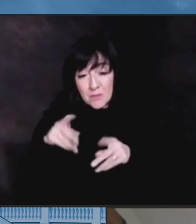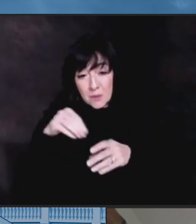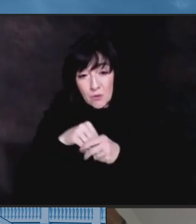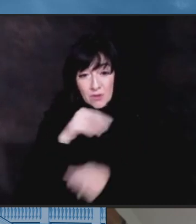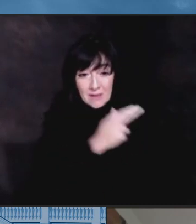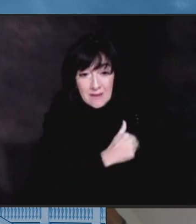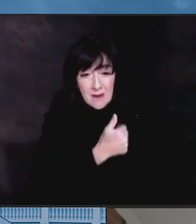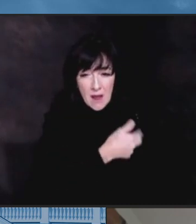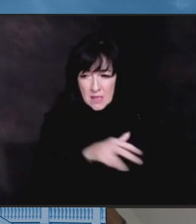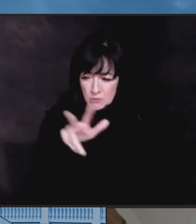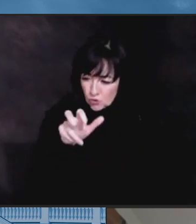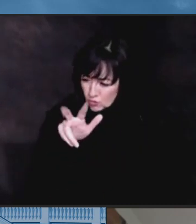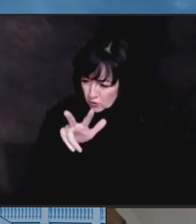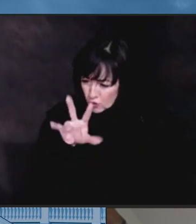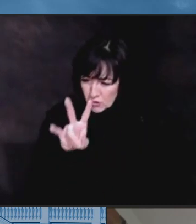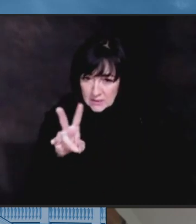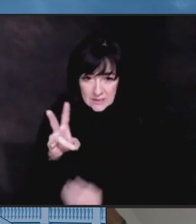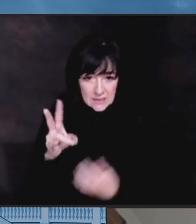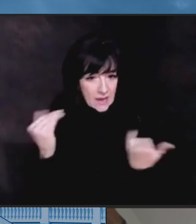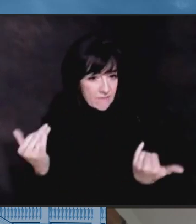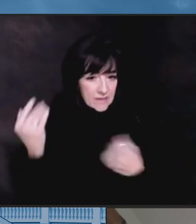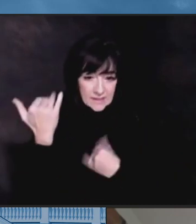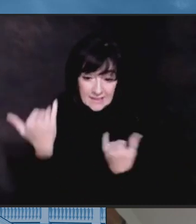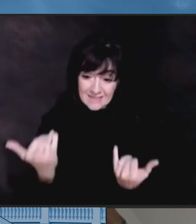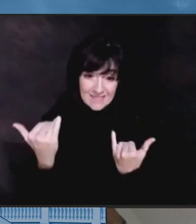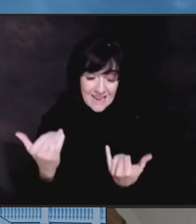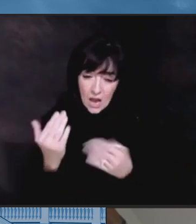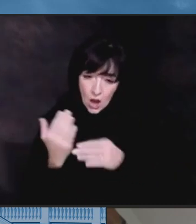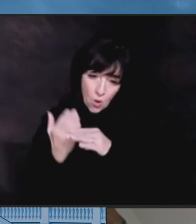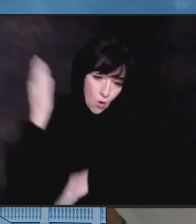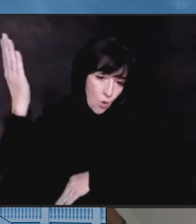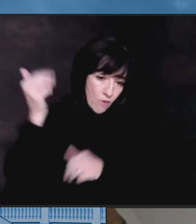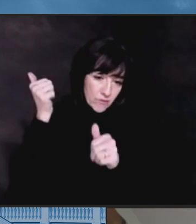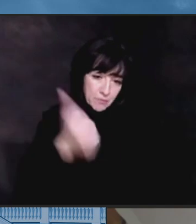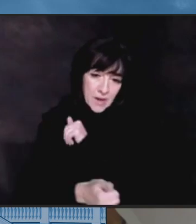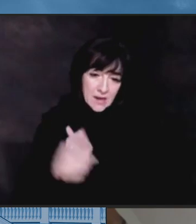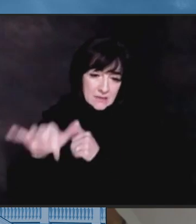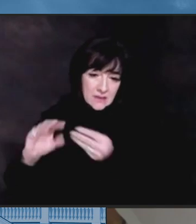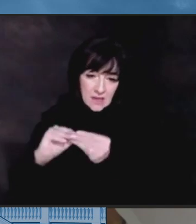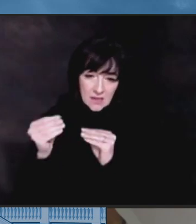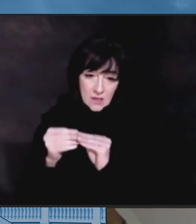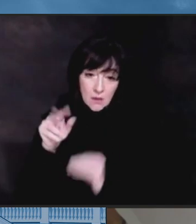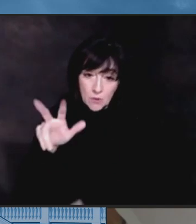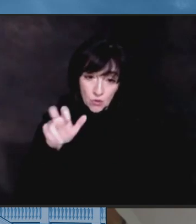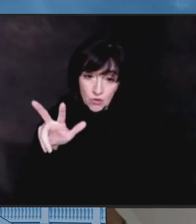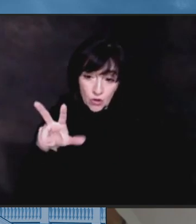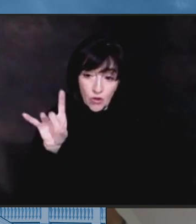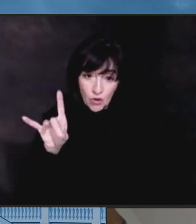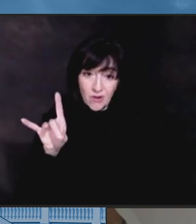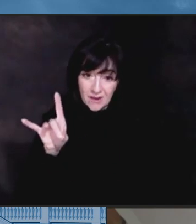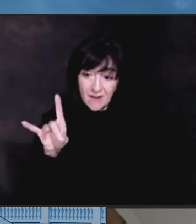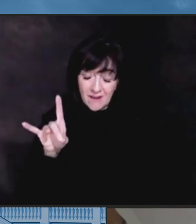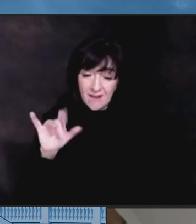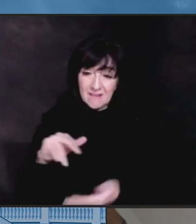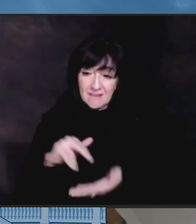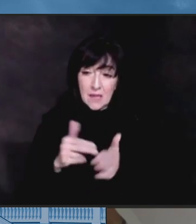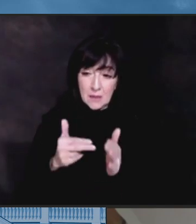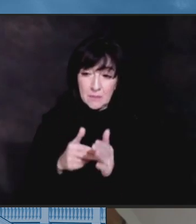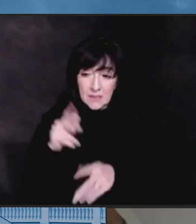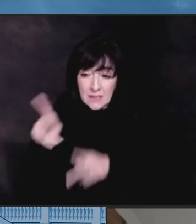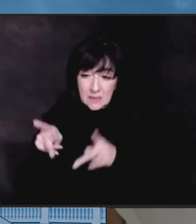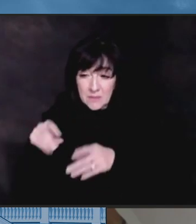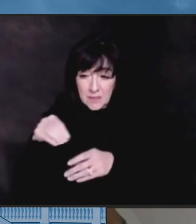337. Today, the number, as you'll see in a minute, is 338. And those are real people in hospitals being treated